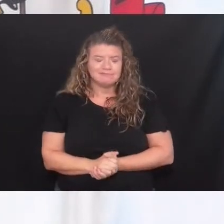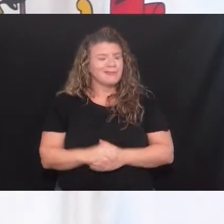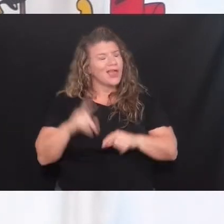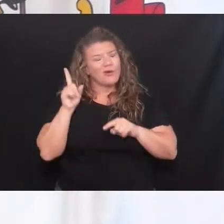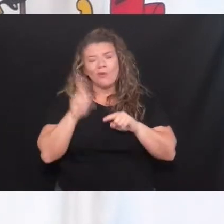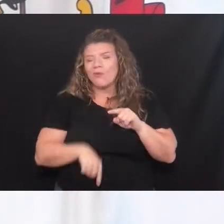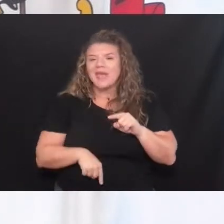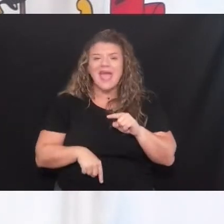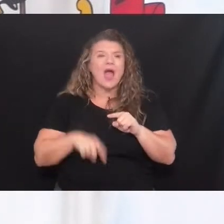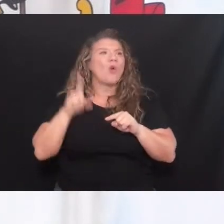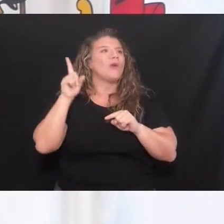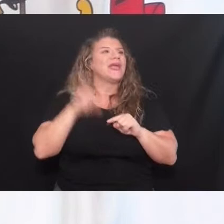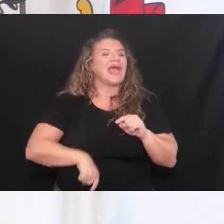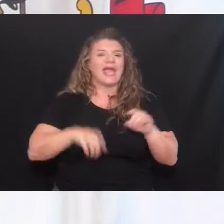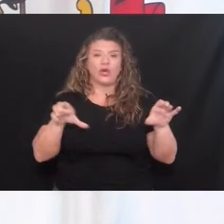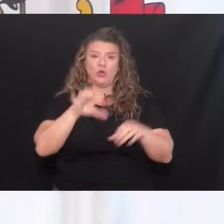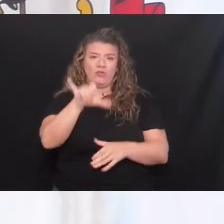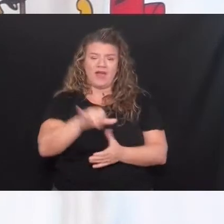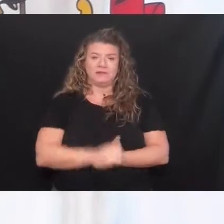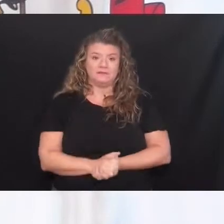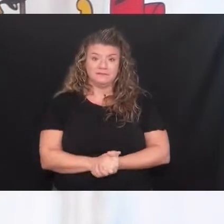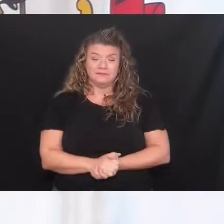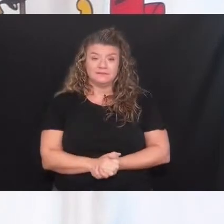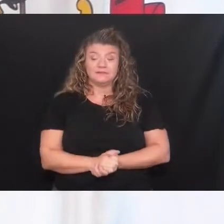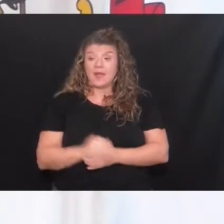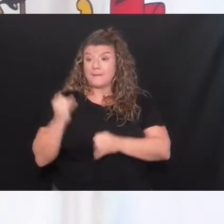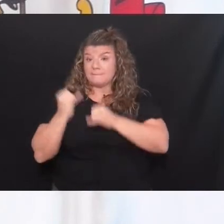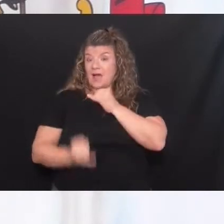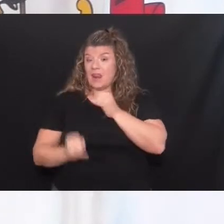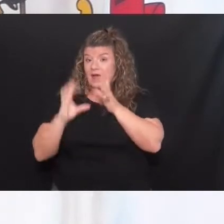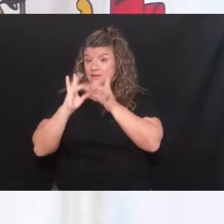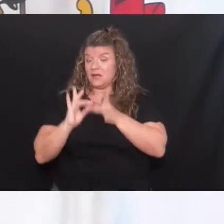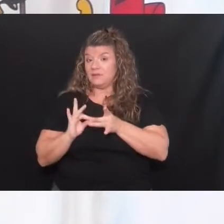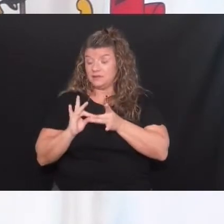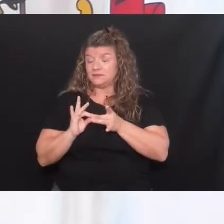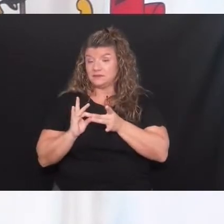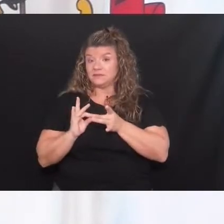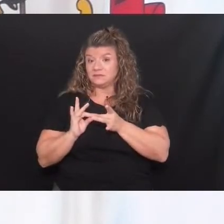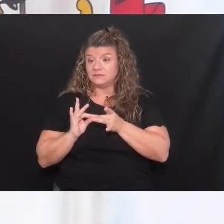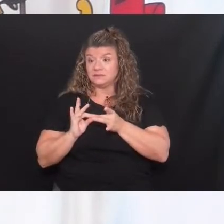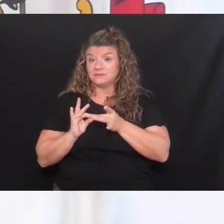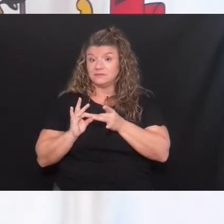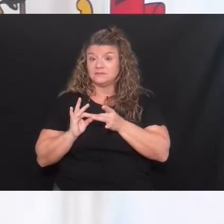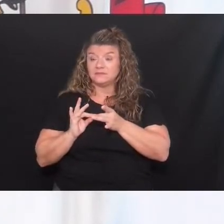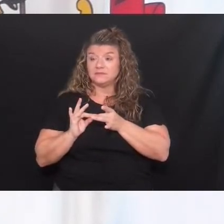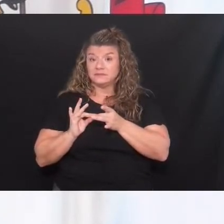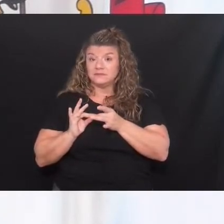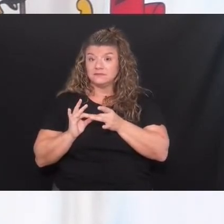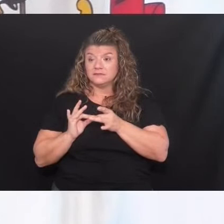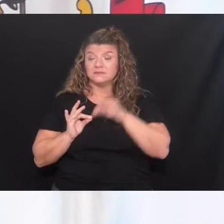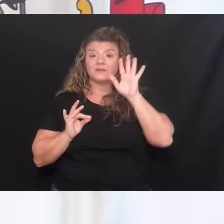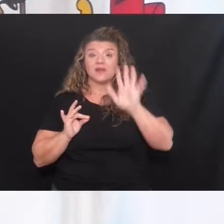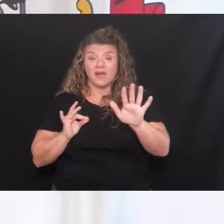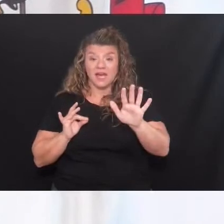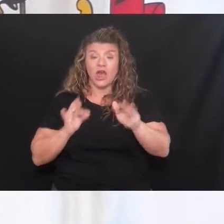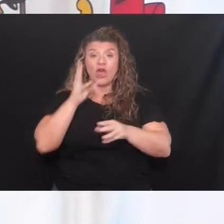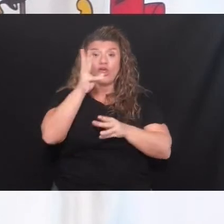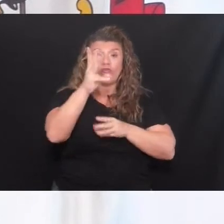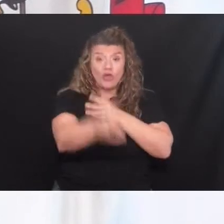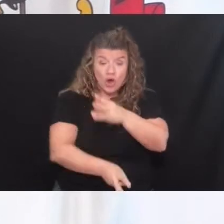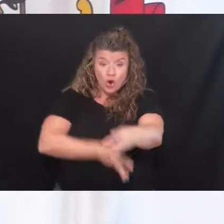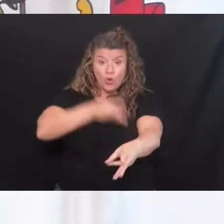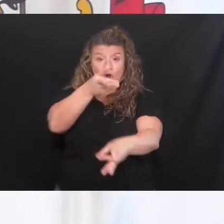cannot possibly do that. The last thing I'd say on this is just this. The world